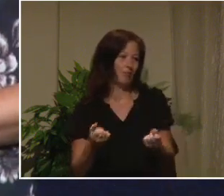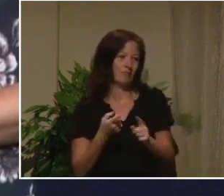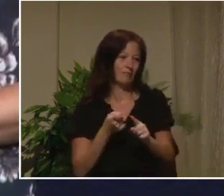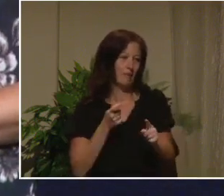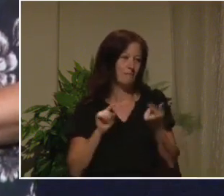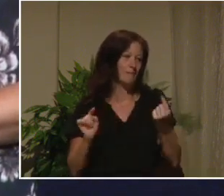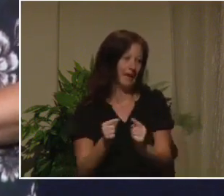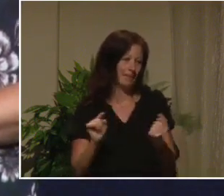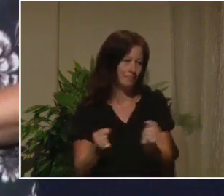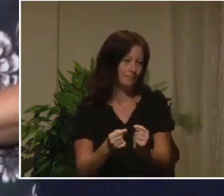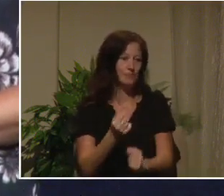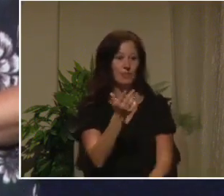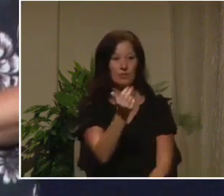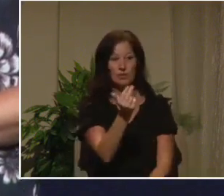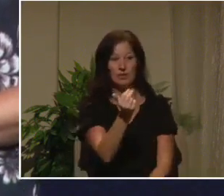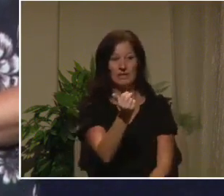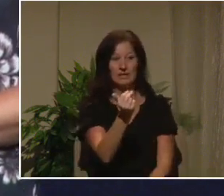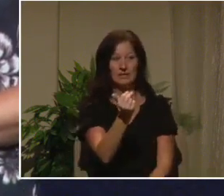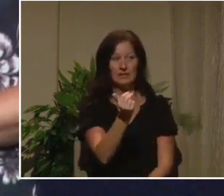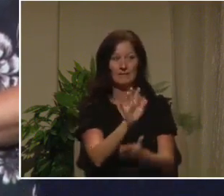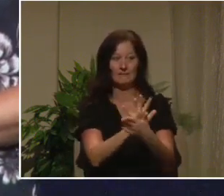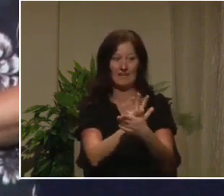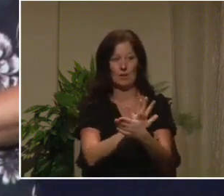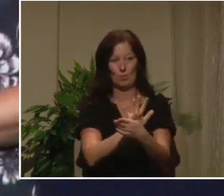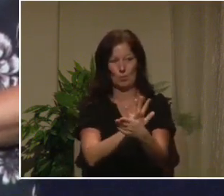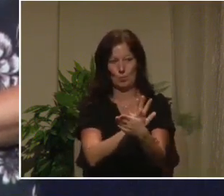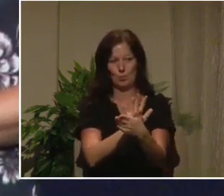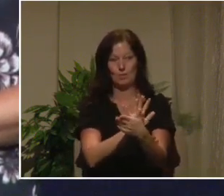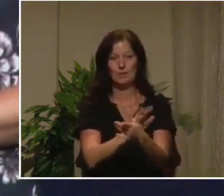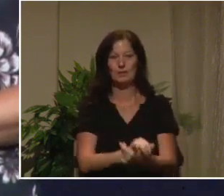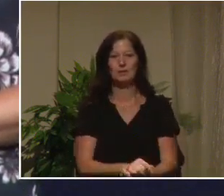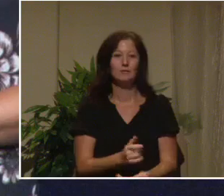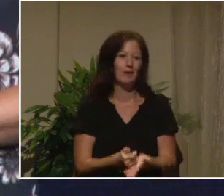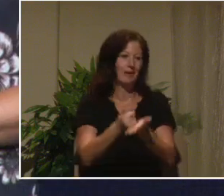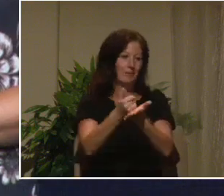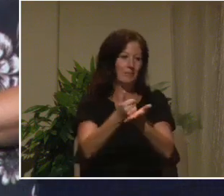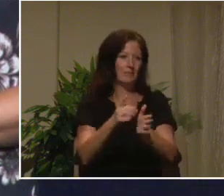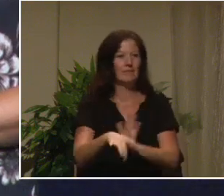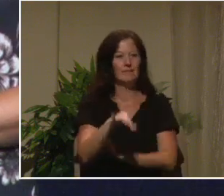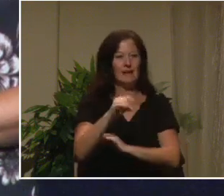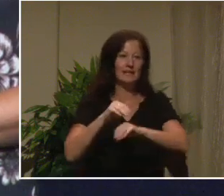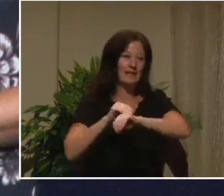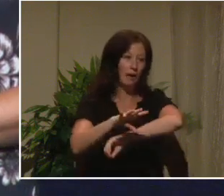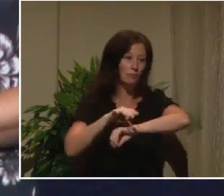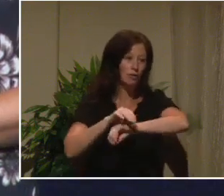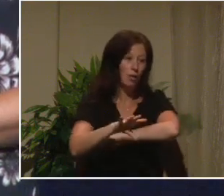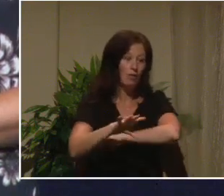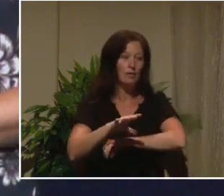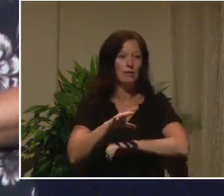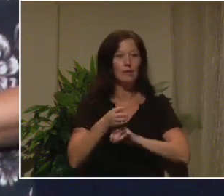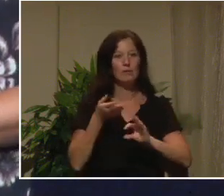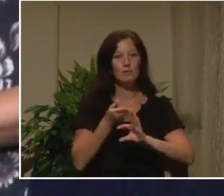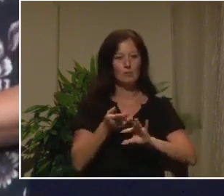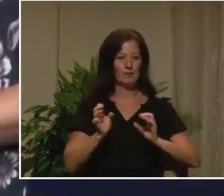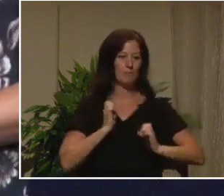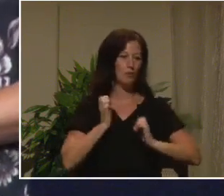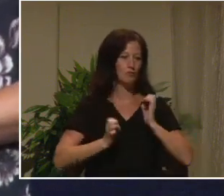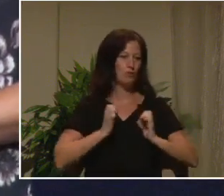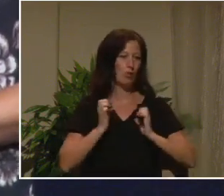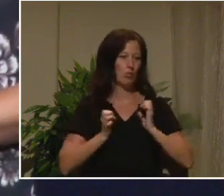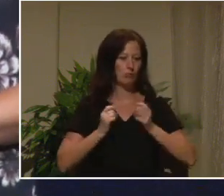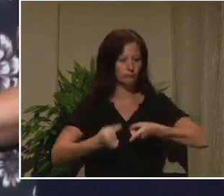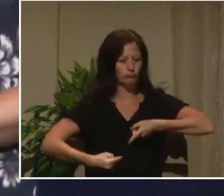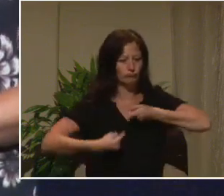13-week video-based support group program, you'll find helpful counsel to manage the emotional turmoil and practical tools for